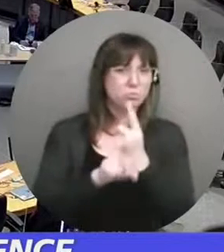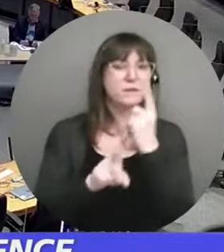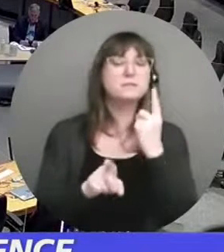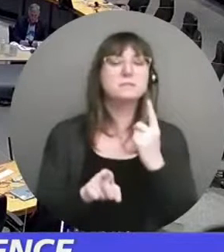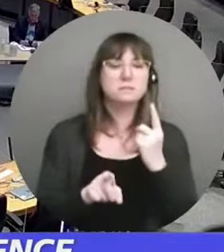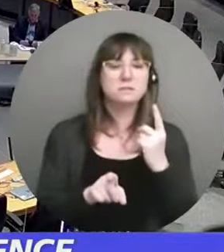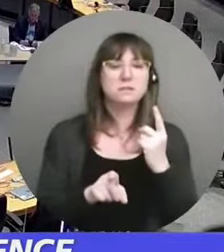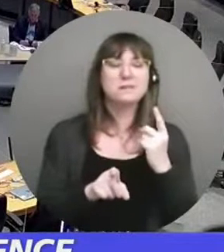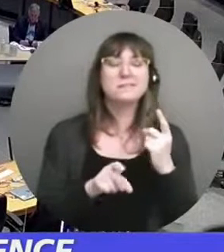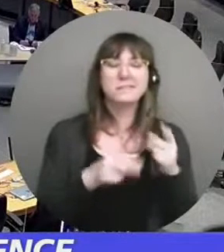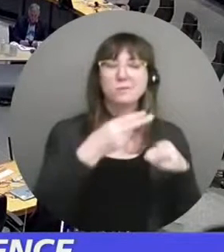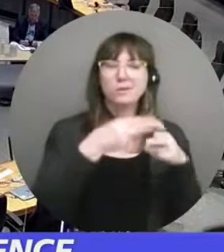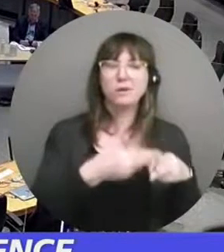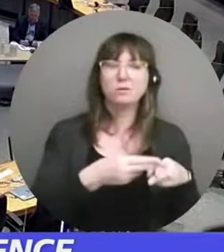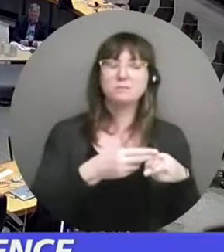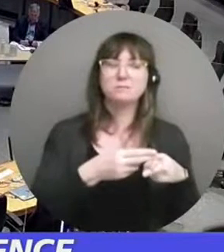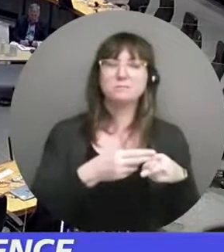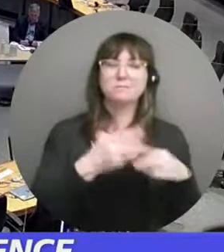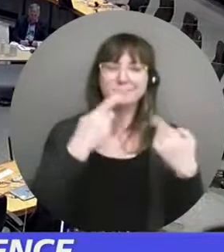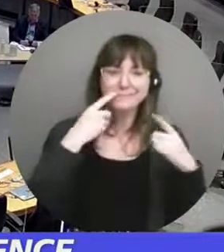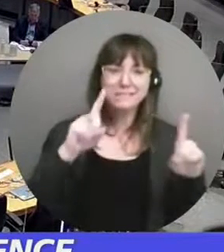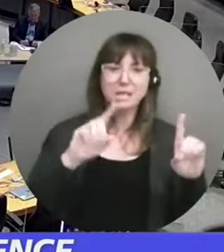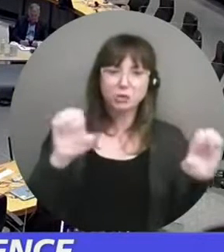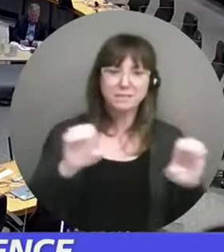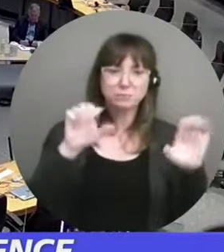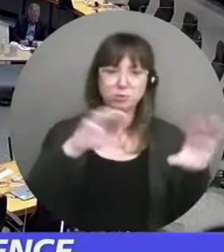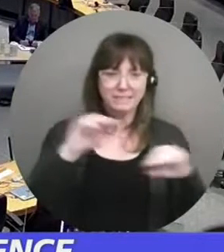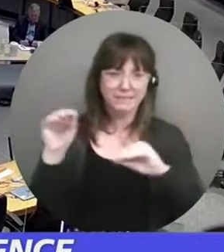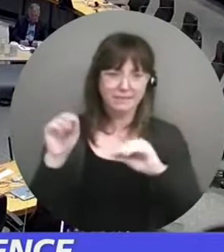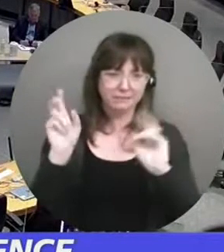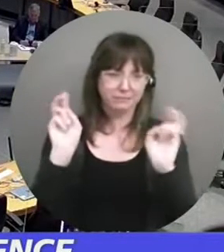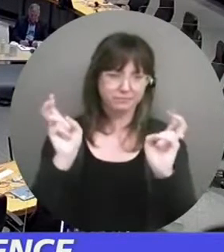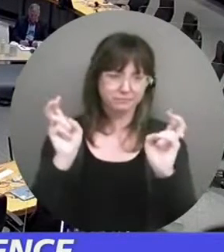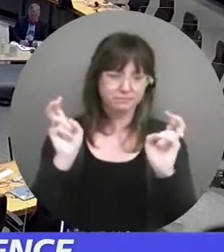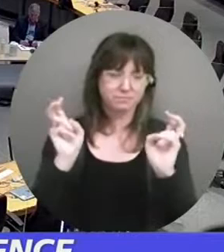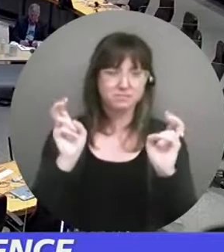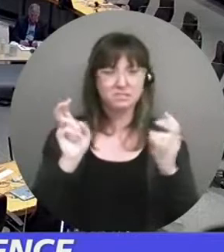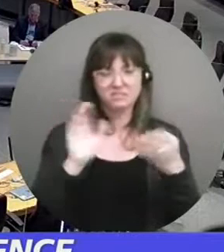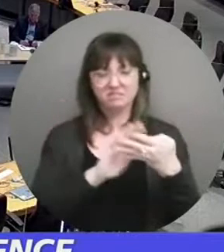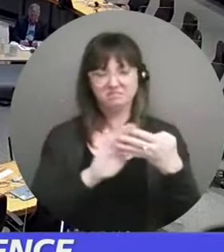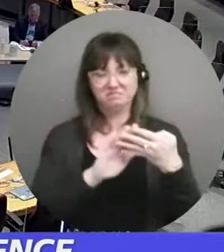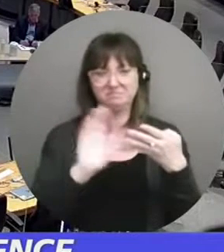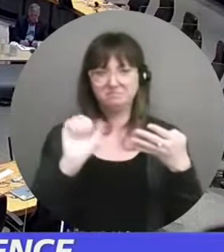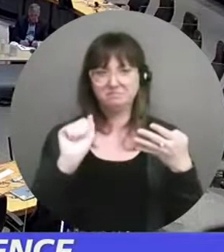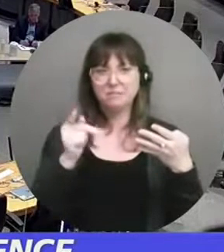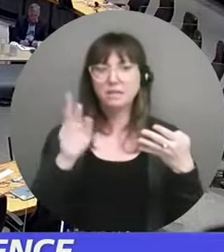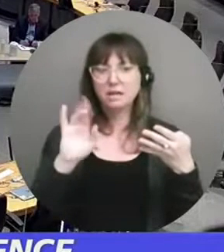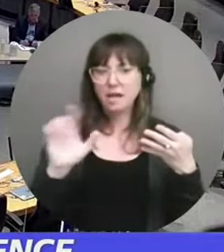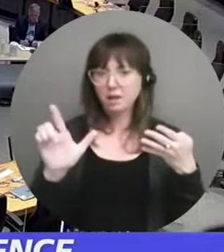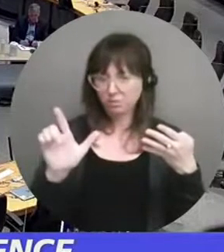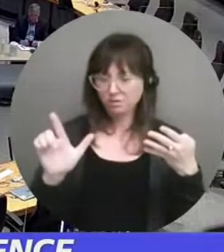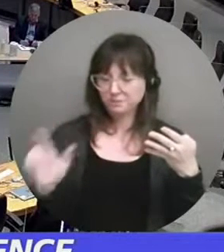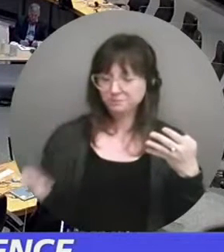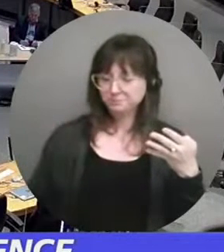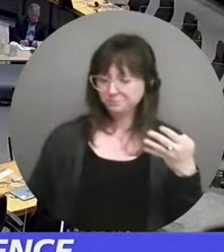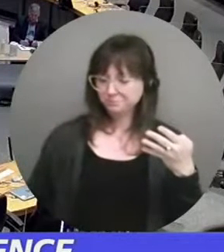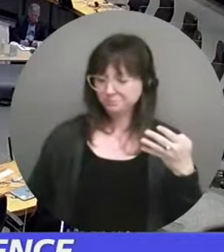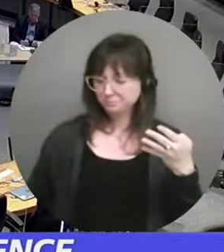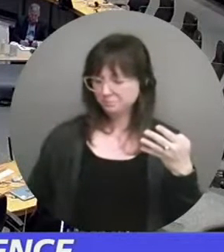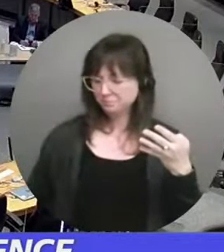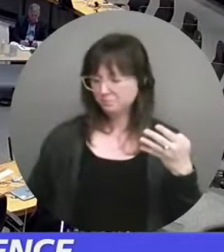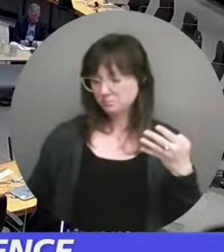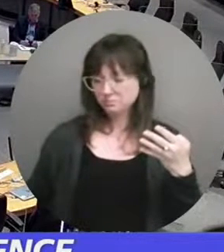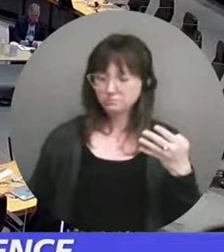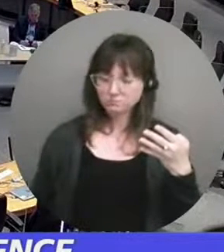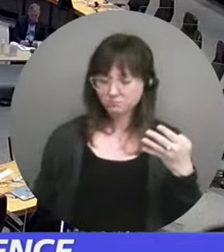on declared emergency leave sometime in April of this year. Some of them were